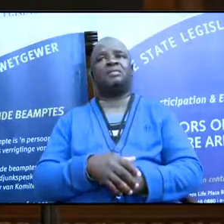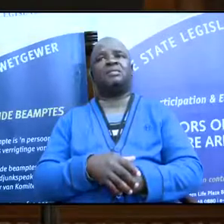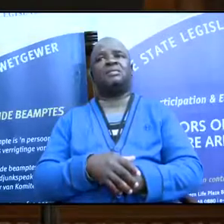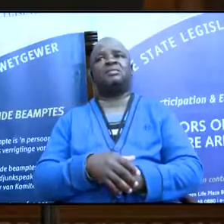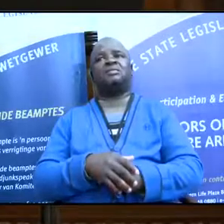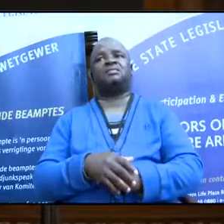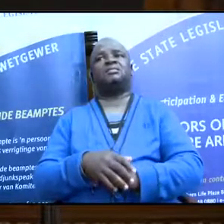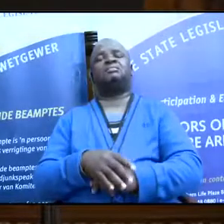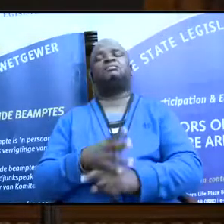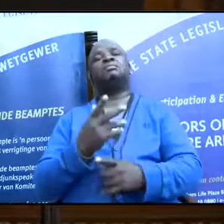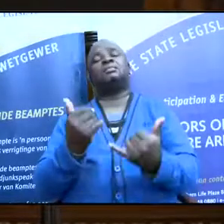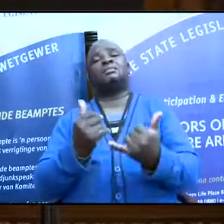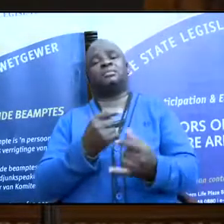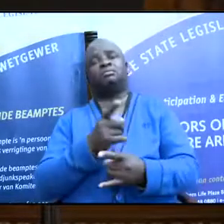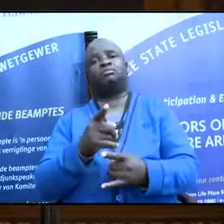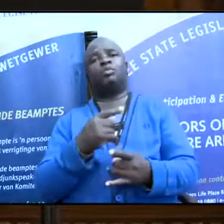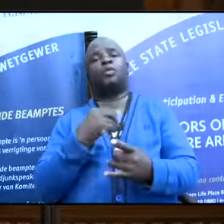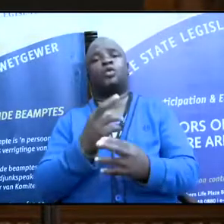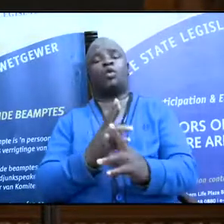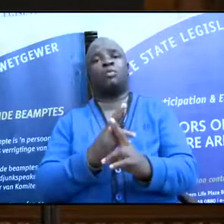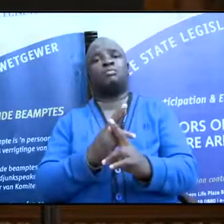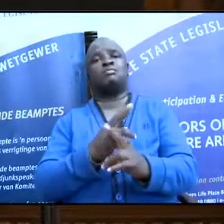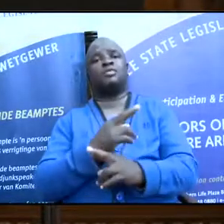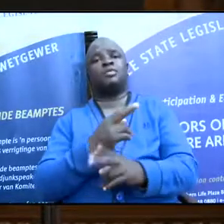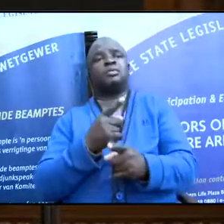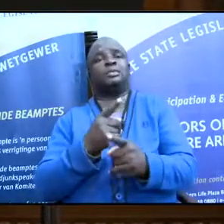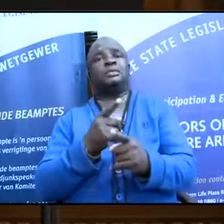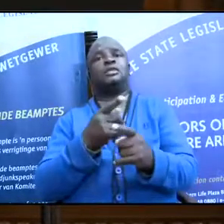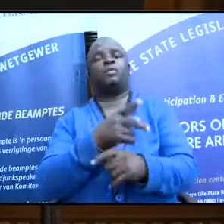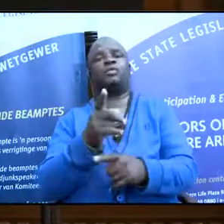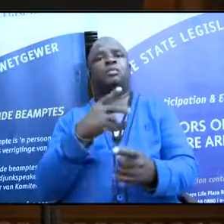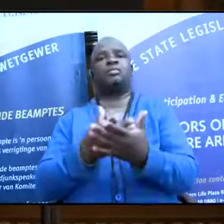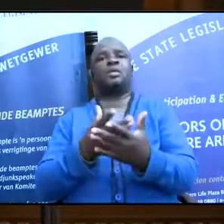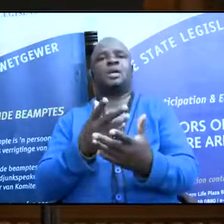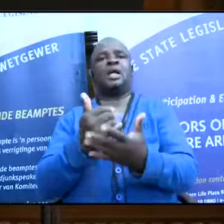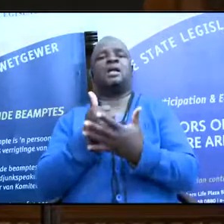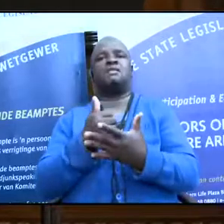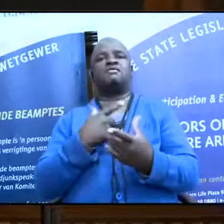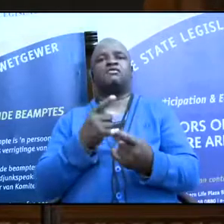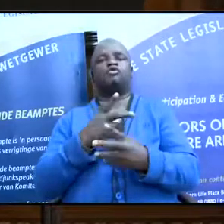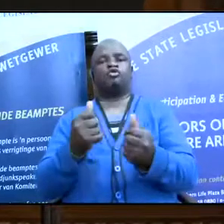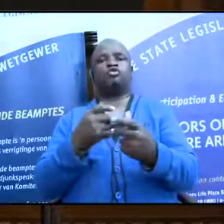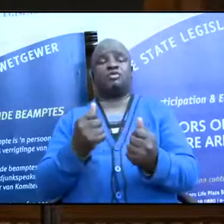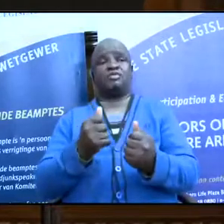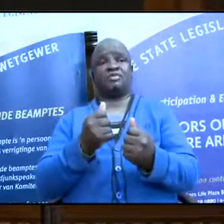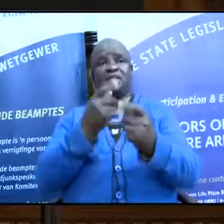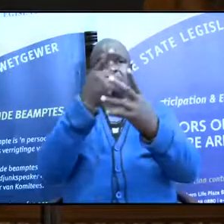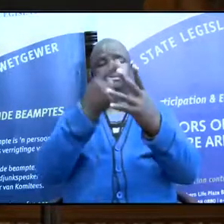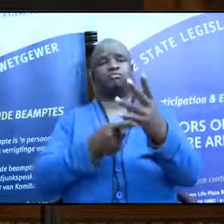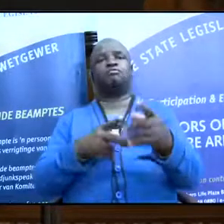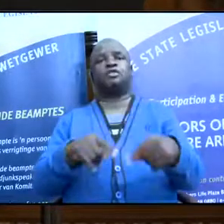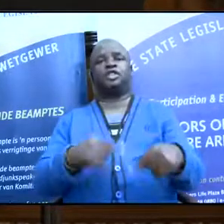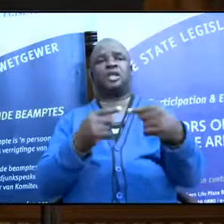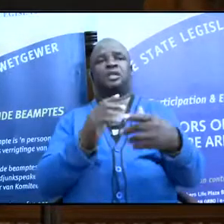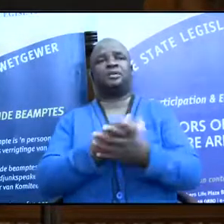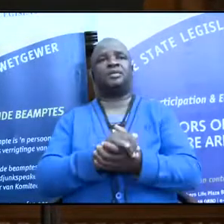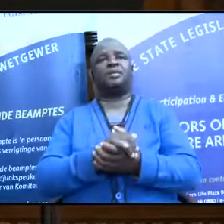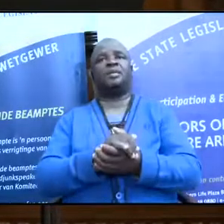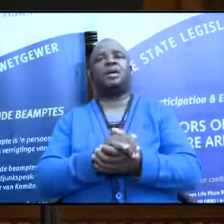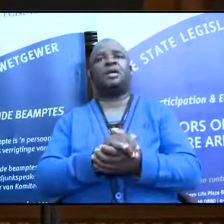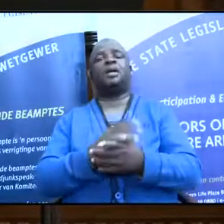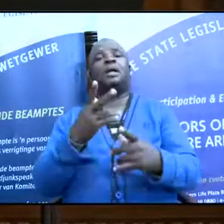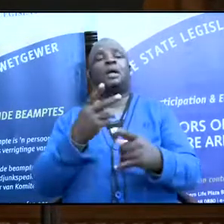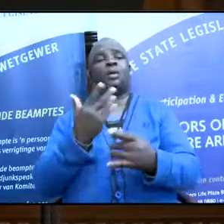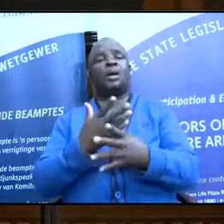who are our hope to find lasting solutions to all these challenges already our workers have